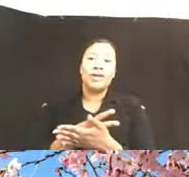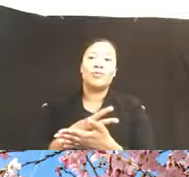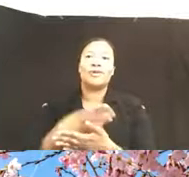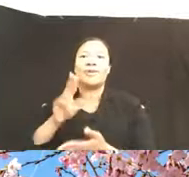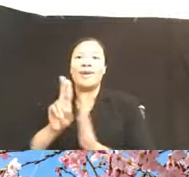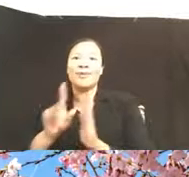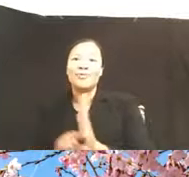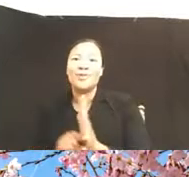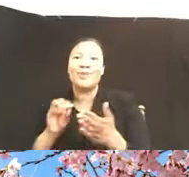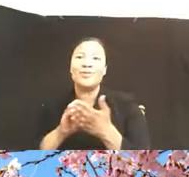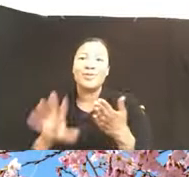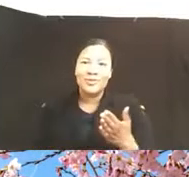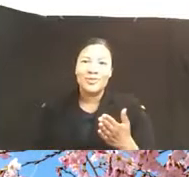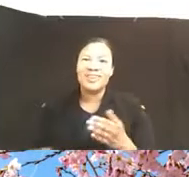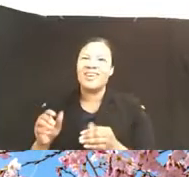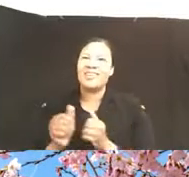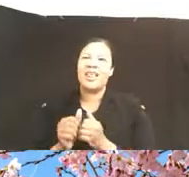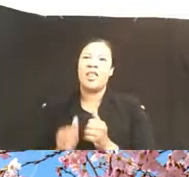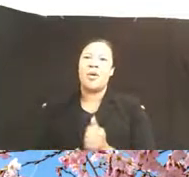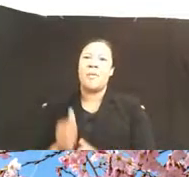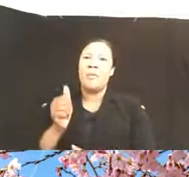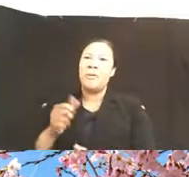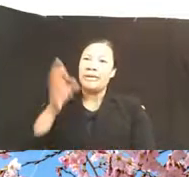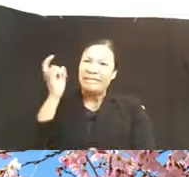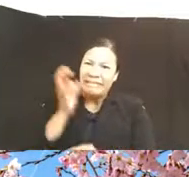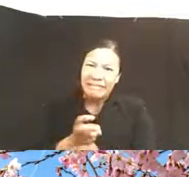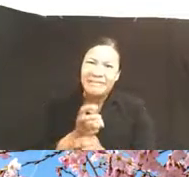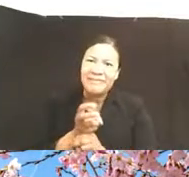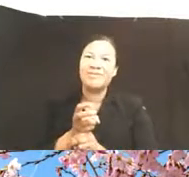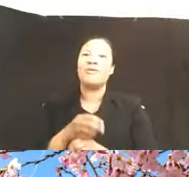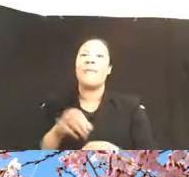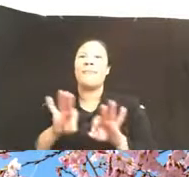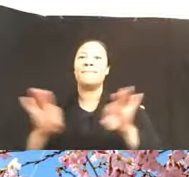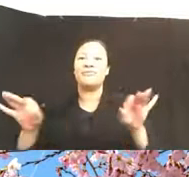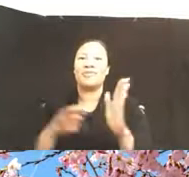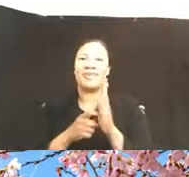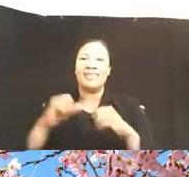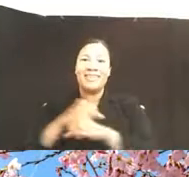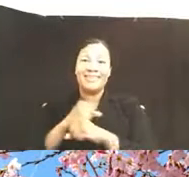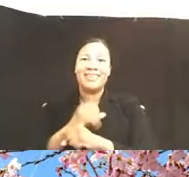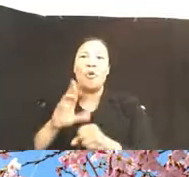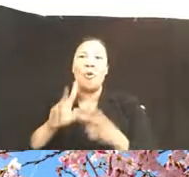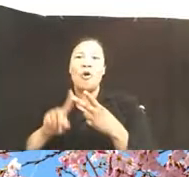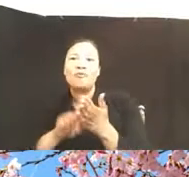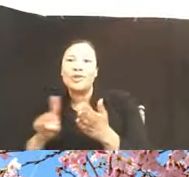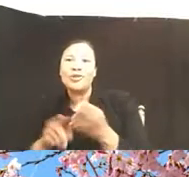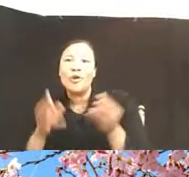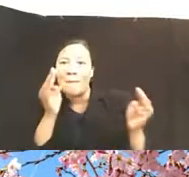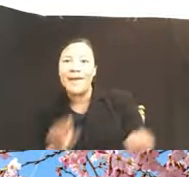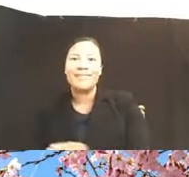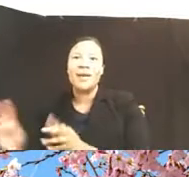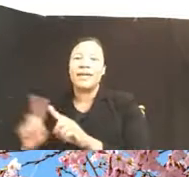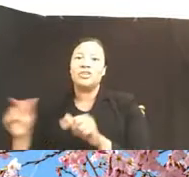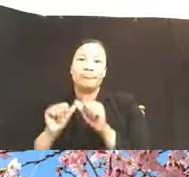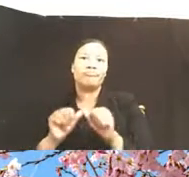dreadful degree requirement, statistics or research methods. She was a constant presence in the suite and helped us